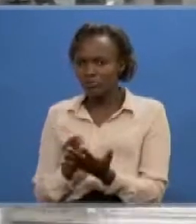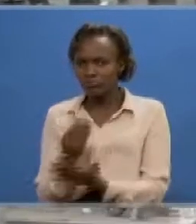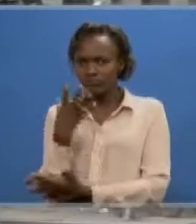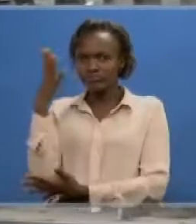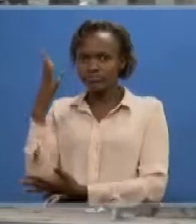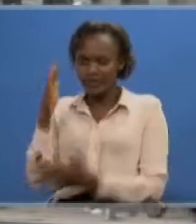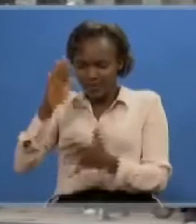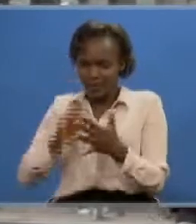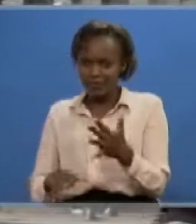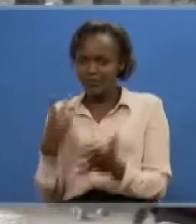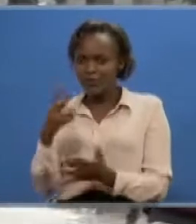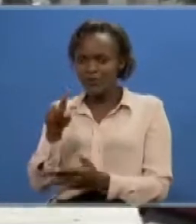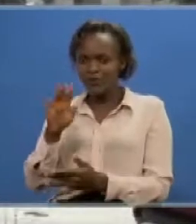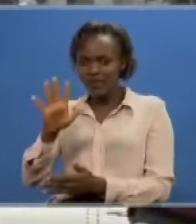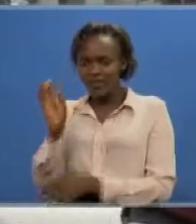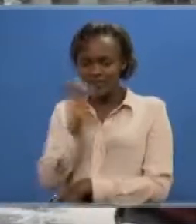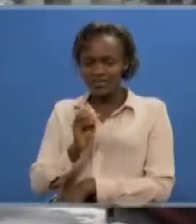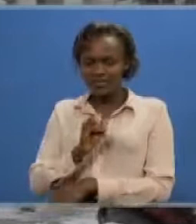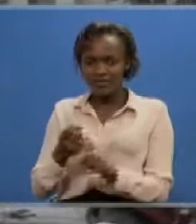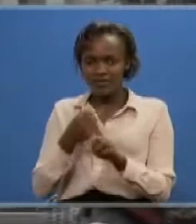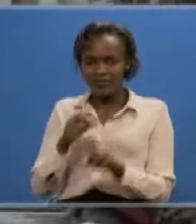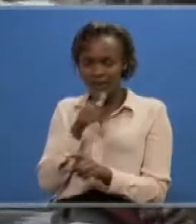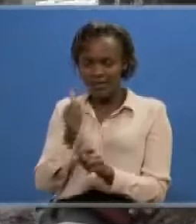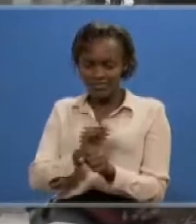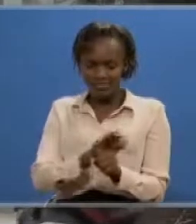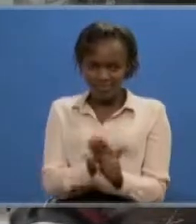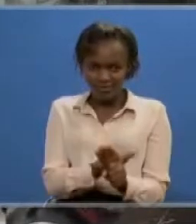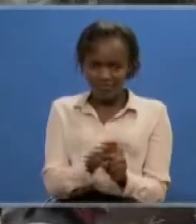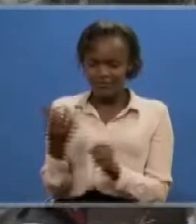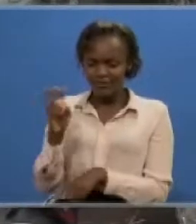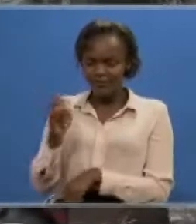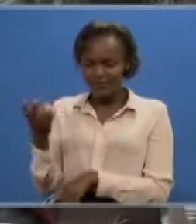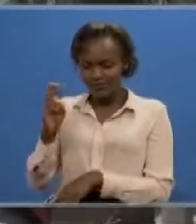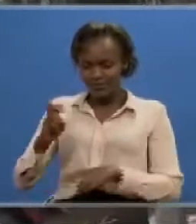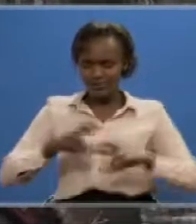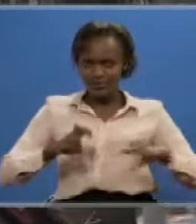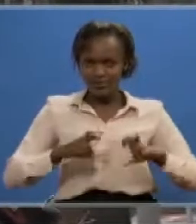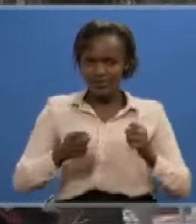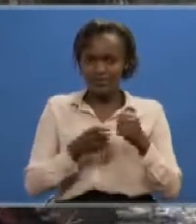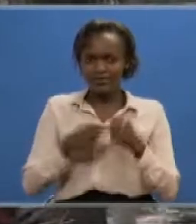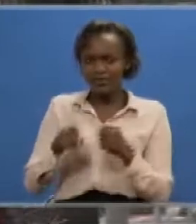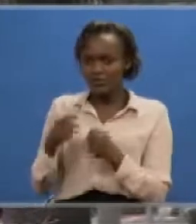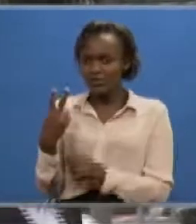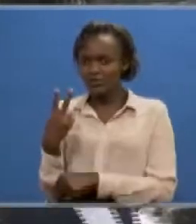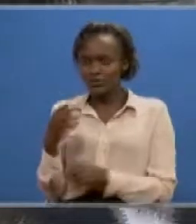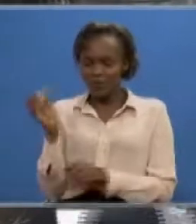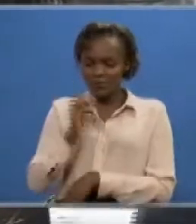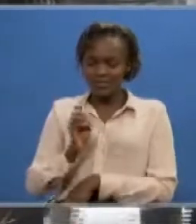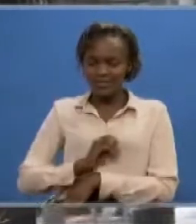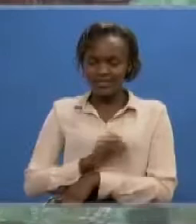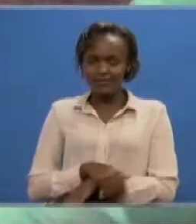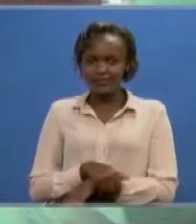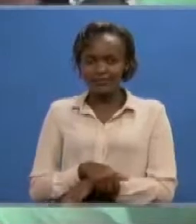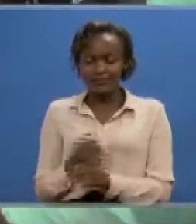to 2.5%, down from the pre-coronavirus 2020 projection of 6.2%.